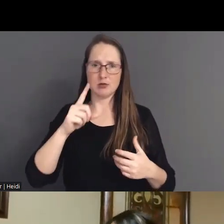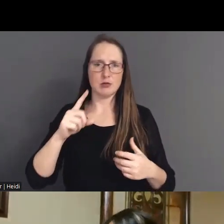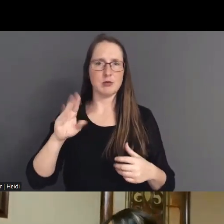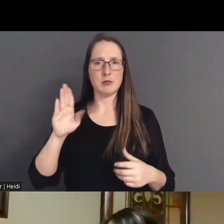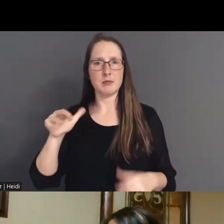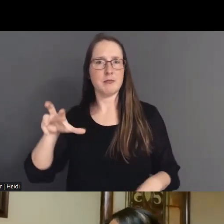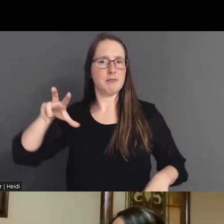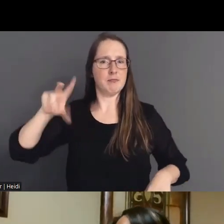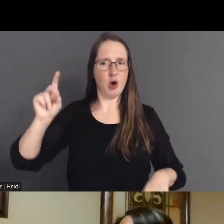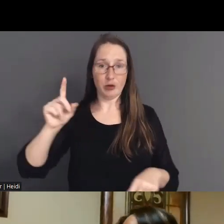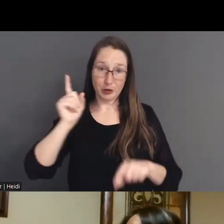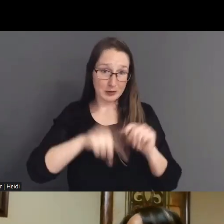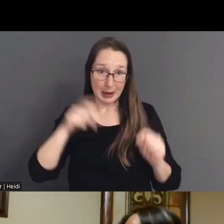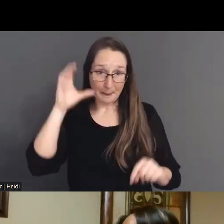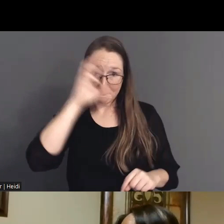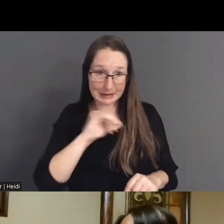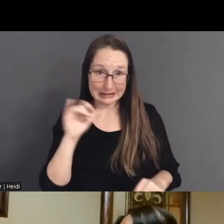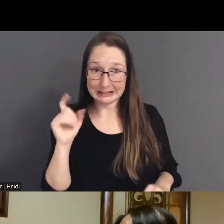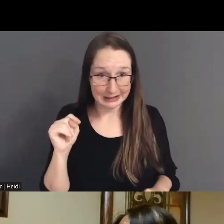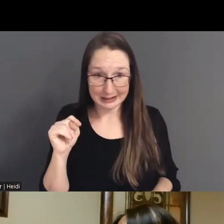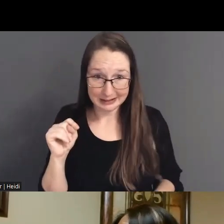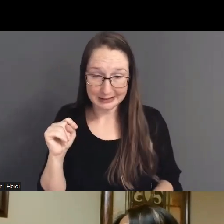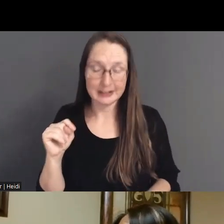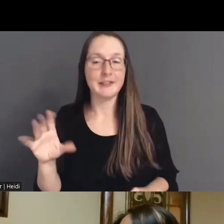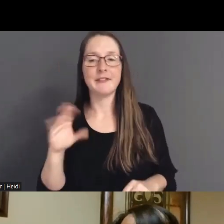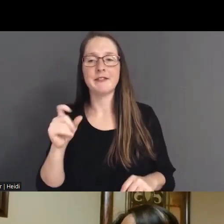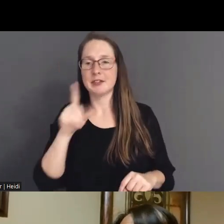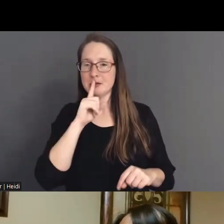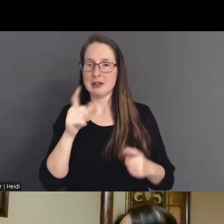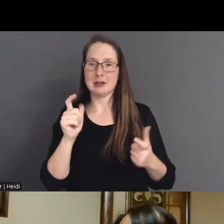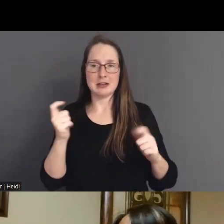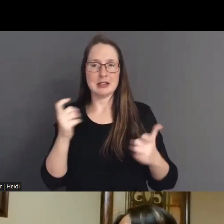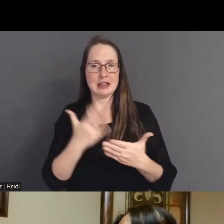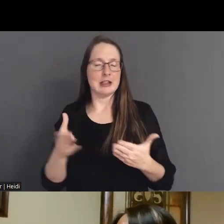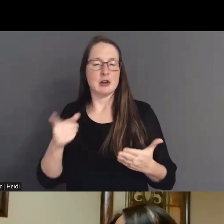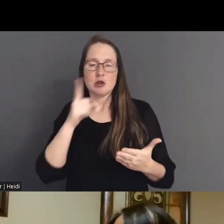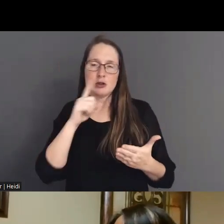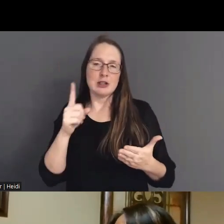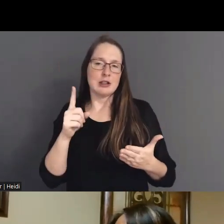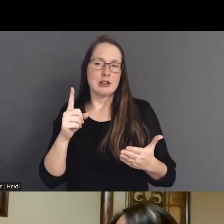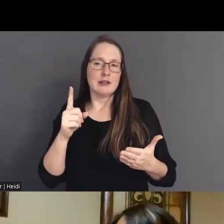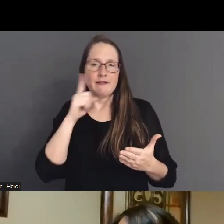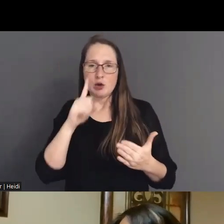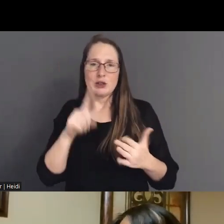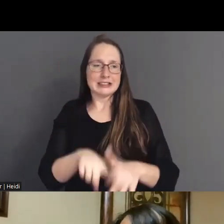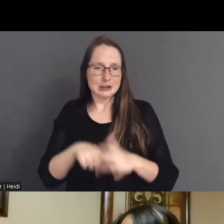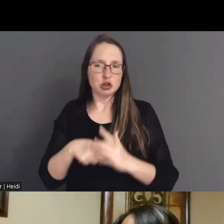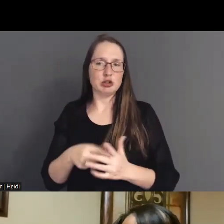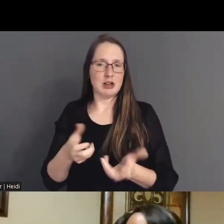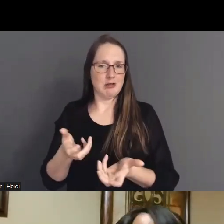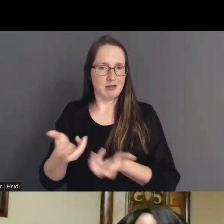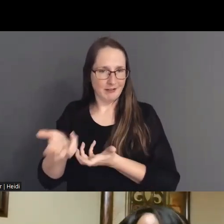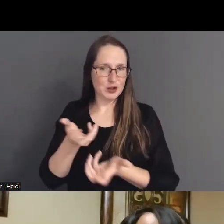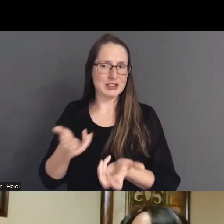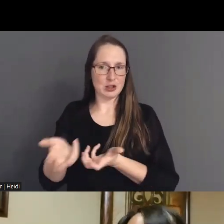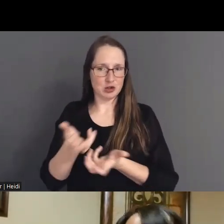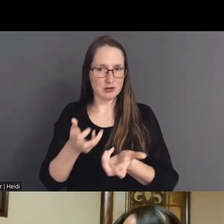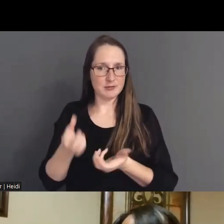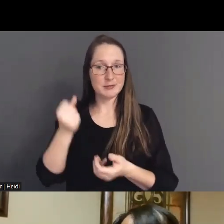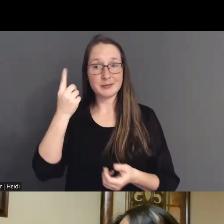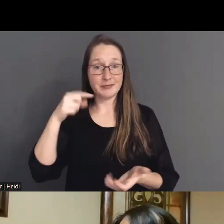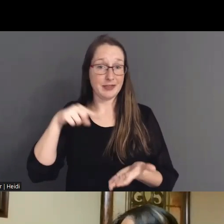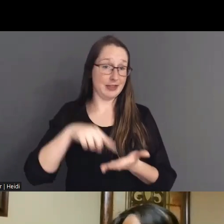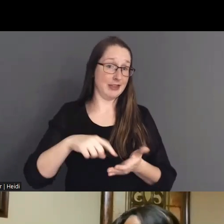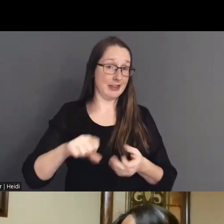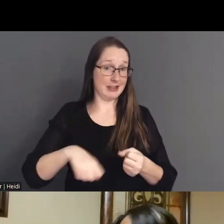pretty big. You can't miss it. And it is actually there to just initiate a conversation. So this